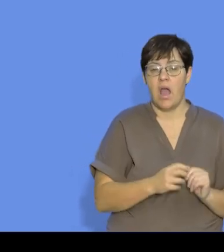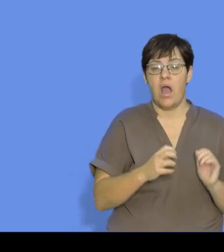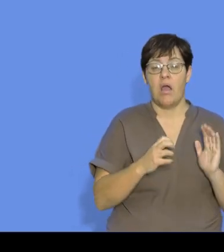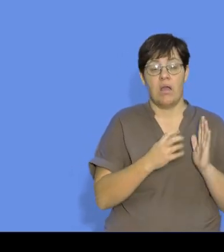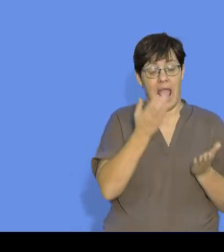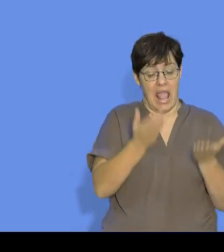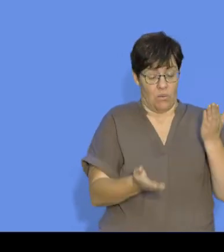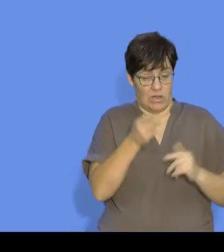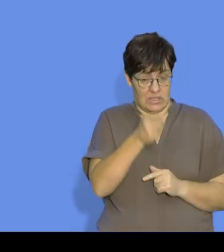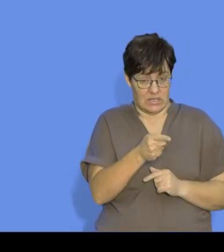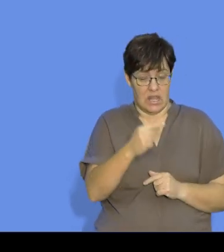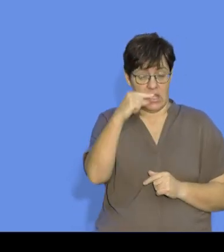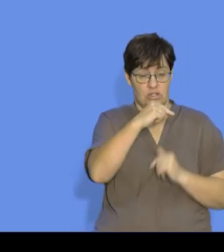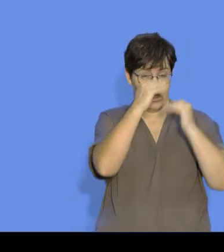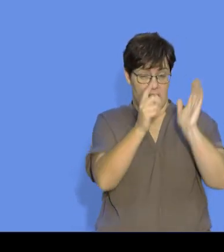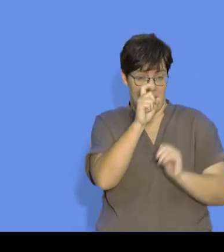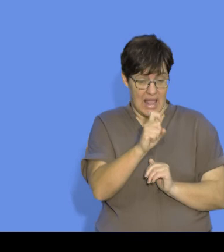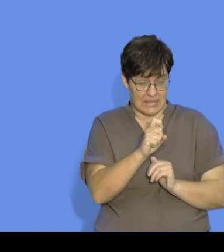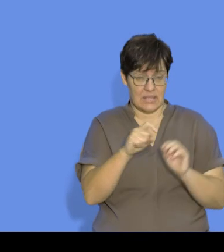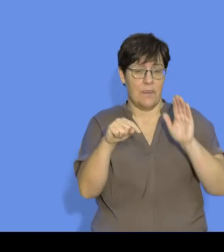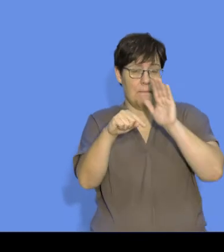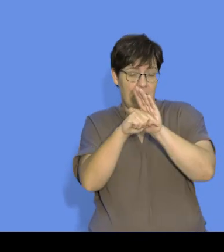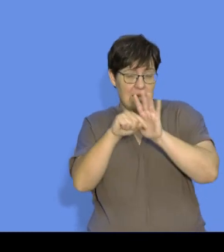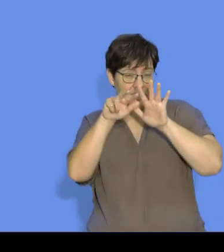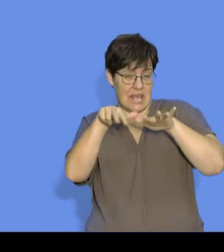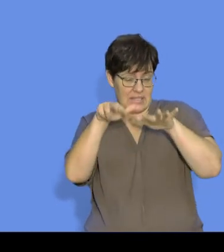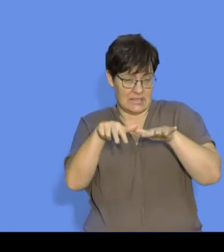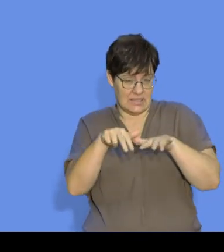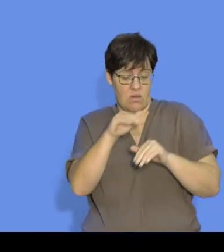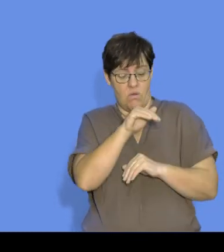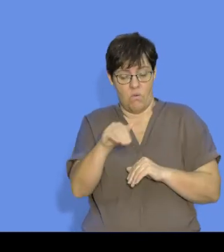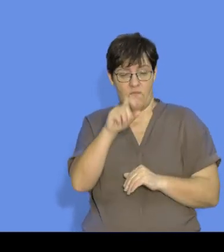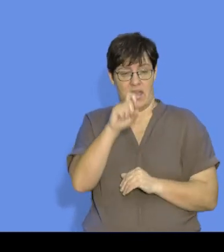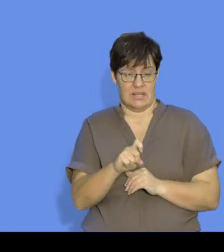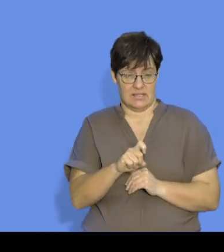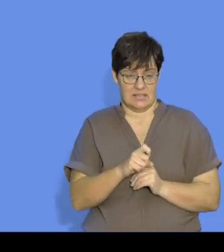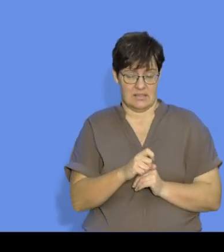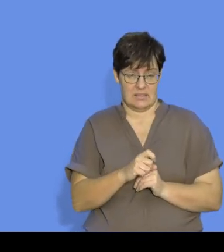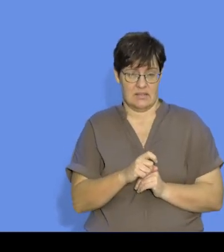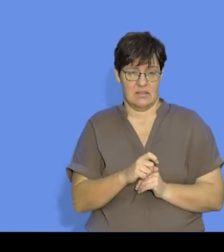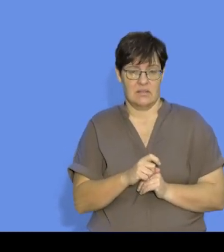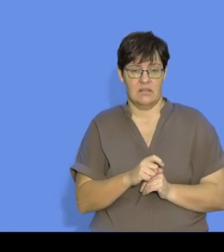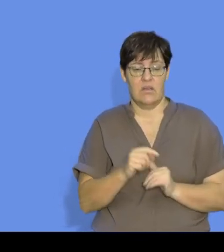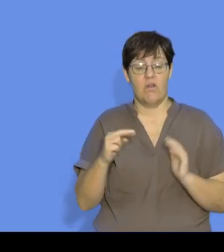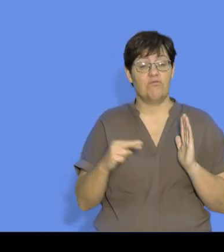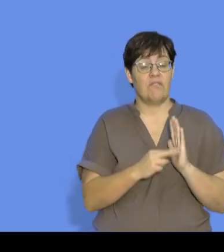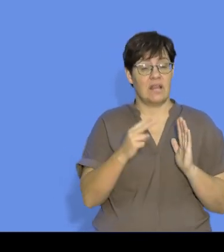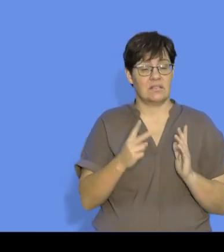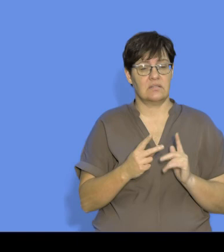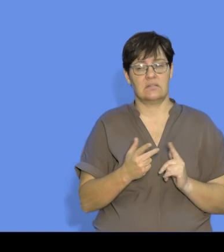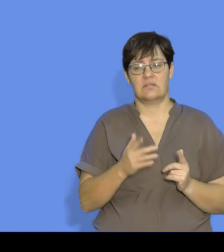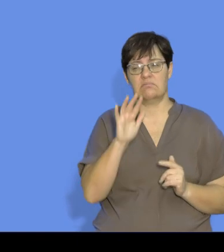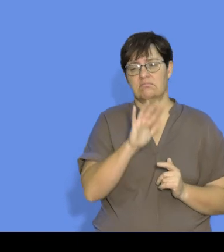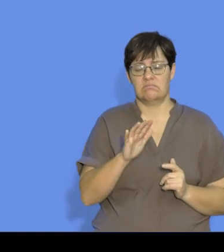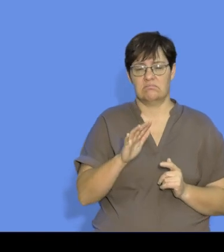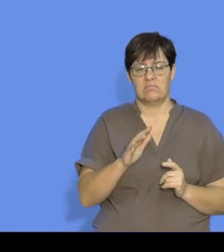our equation is g of x is equals to minus 18 over x. And to reflect